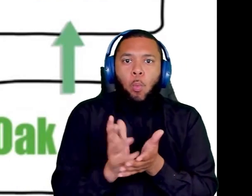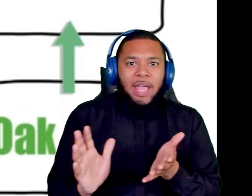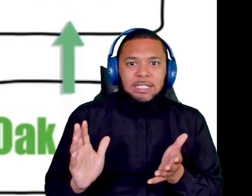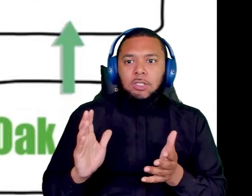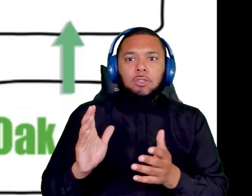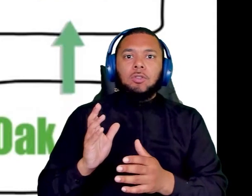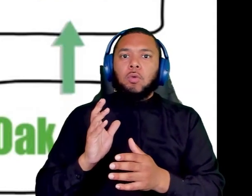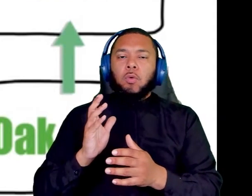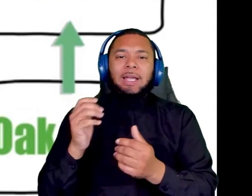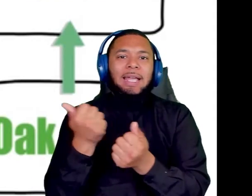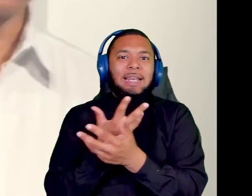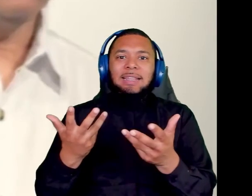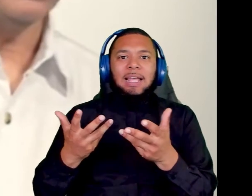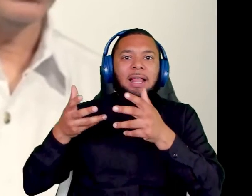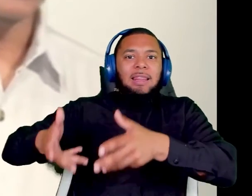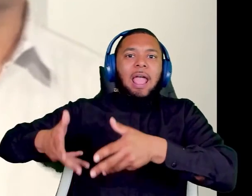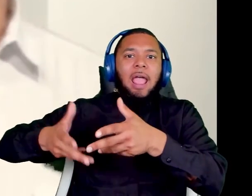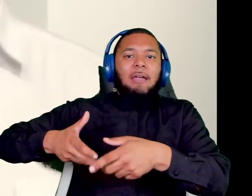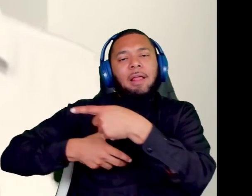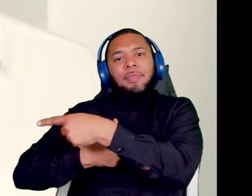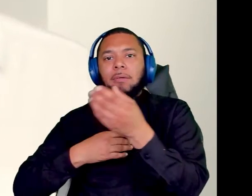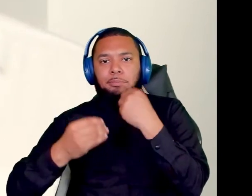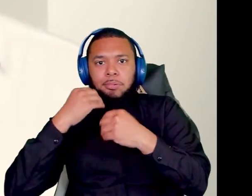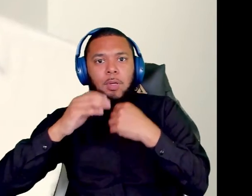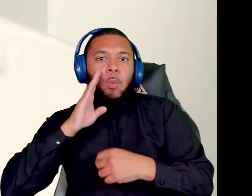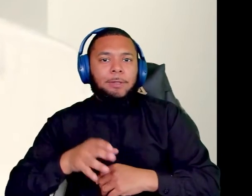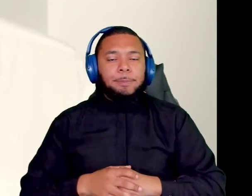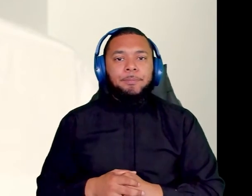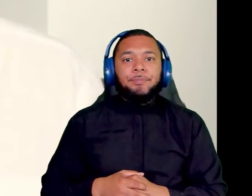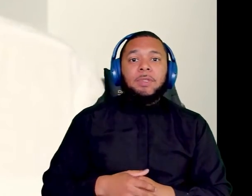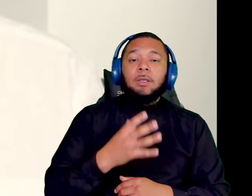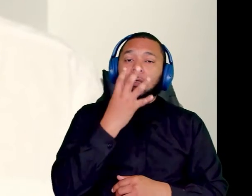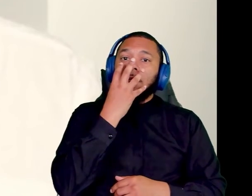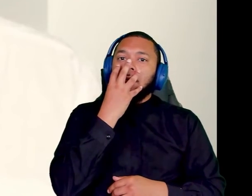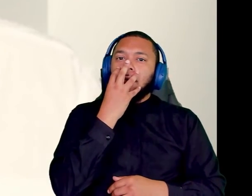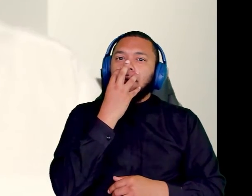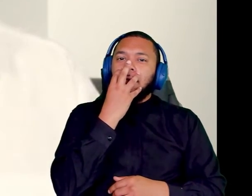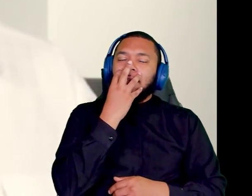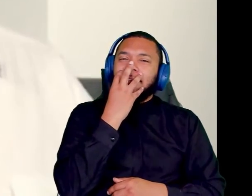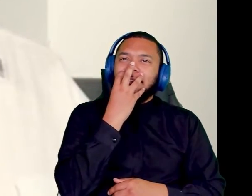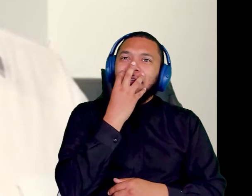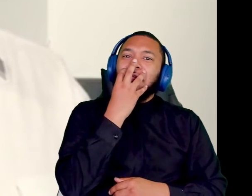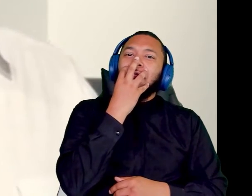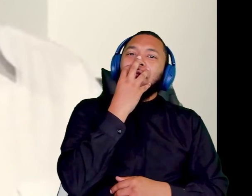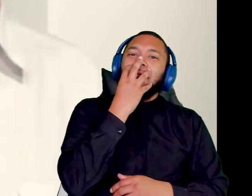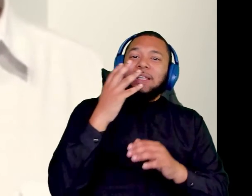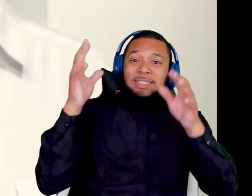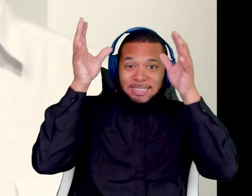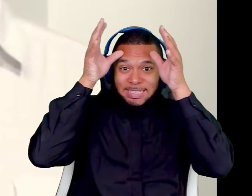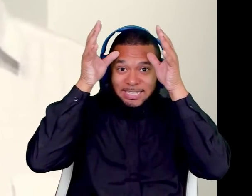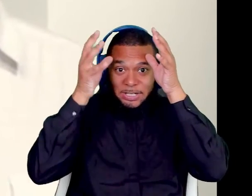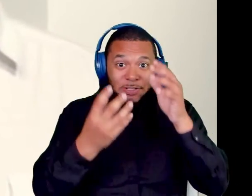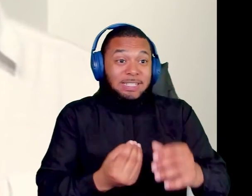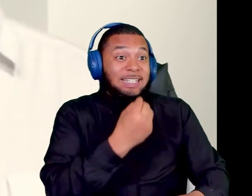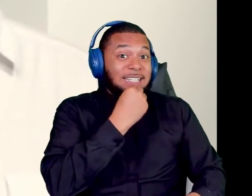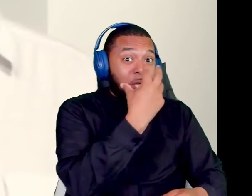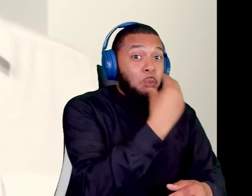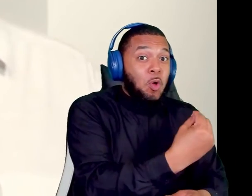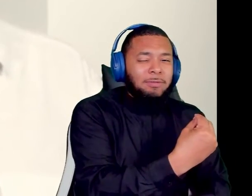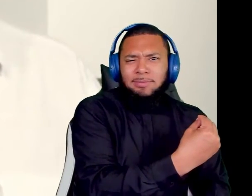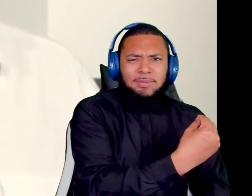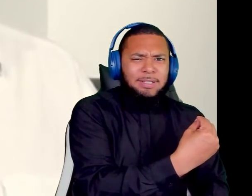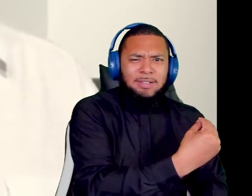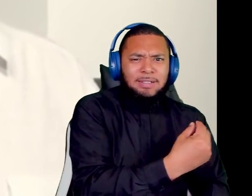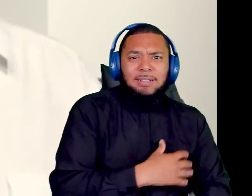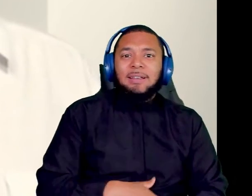any point. I would never have the wolf energy going back to the deer, because deer don't eat wolves. And wolves don't eat oak trees for the most